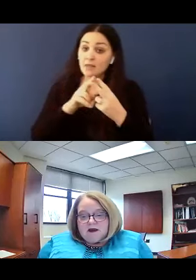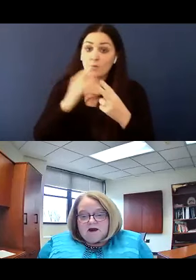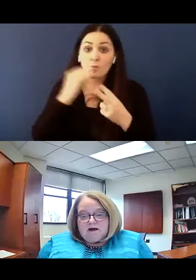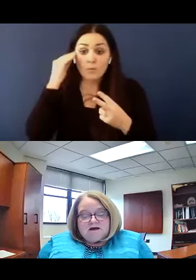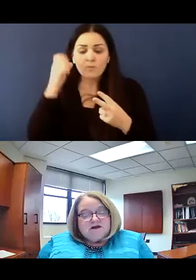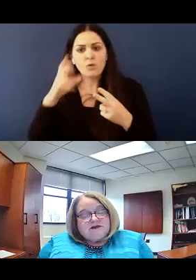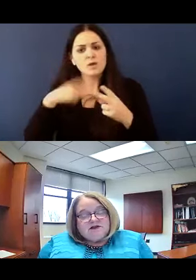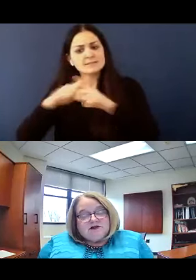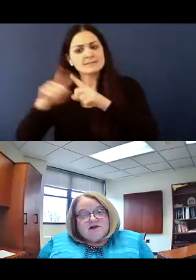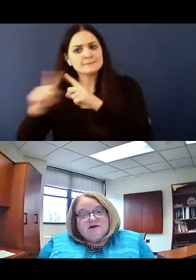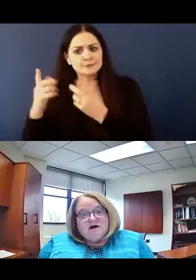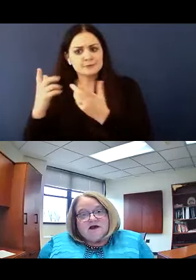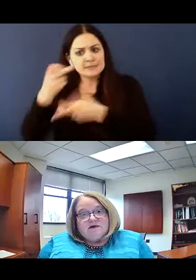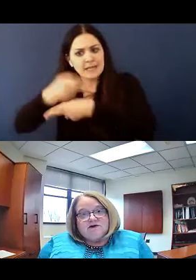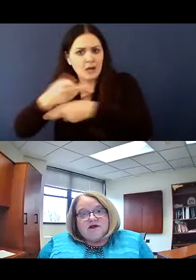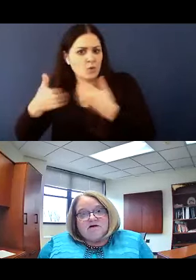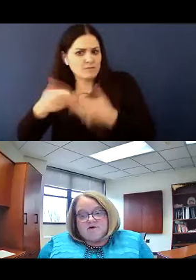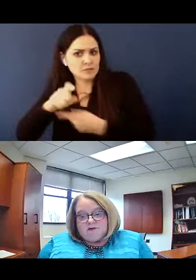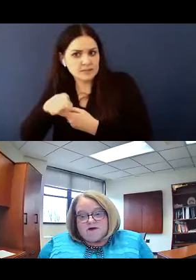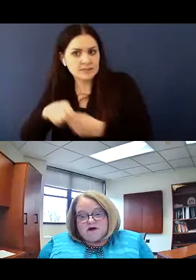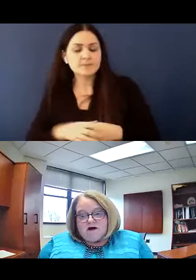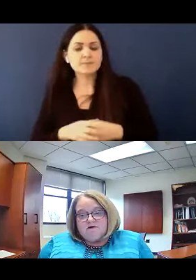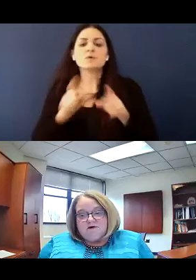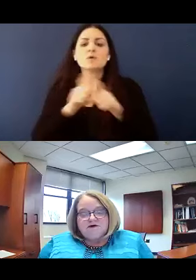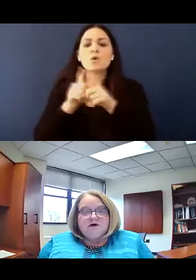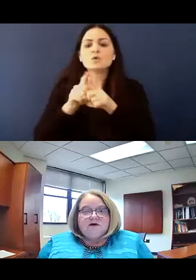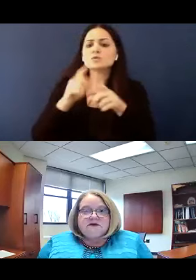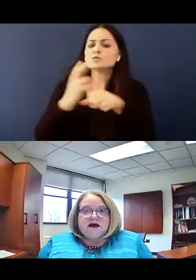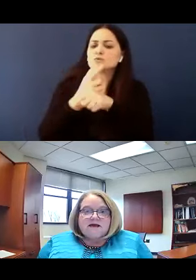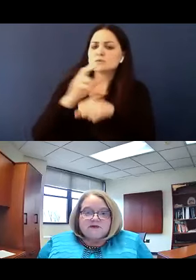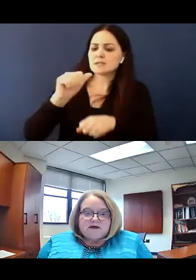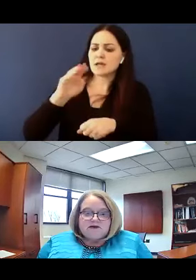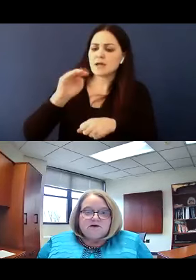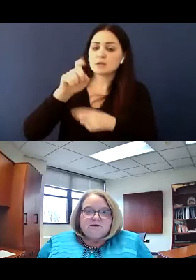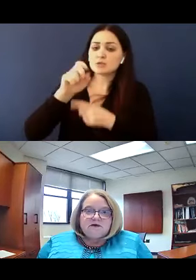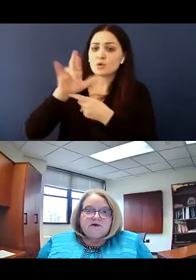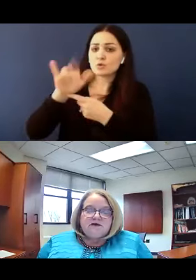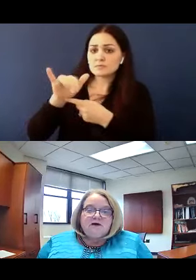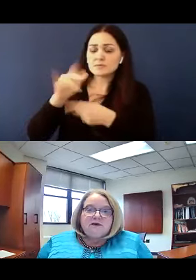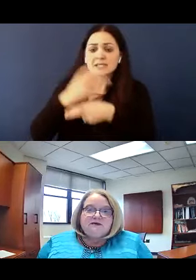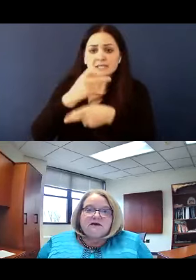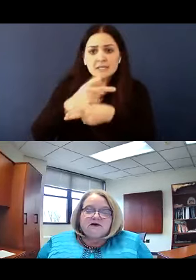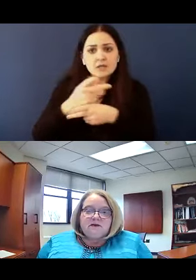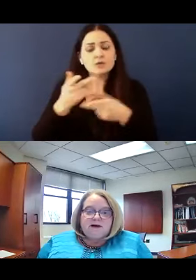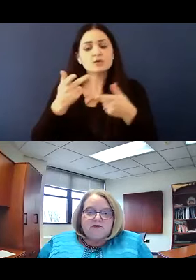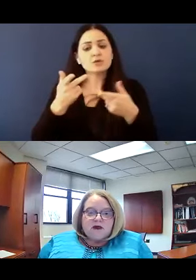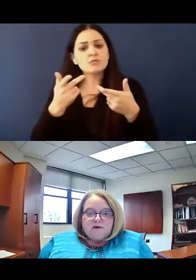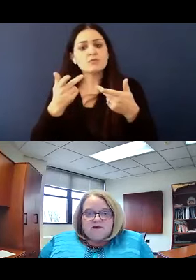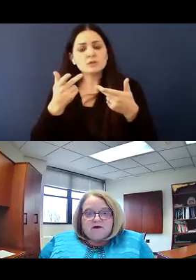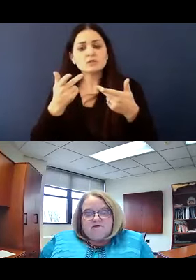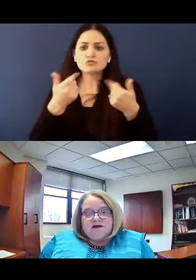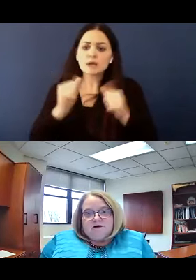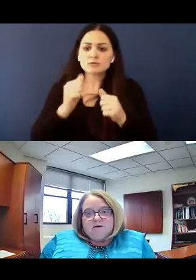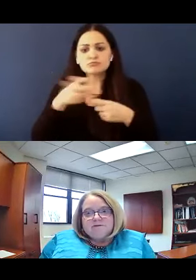care. And in addition, using our ambulatory care footprint to offer alternatives to hospitalization through some of the therapies that have come